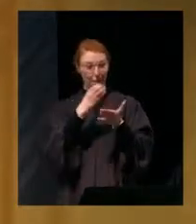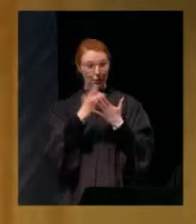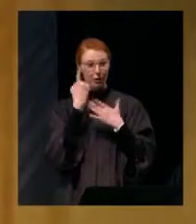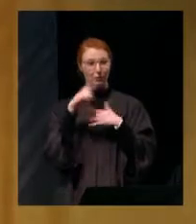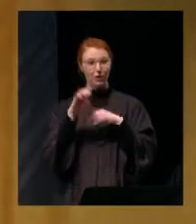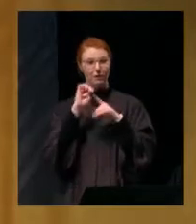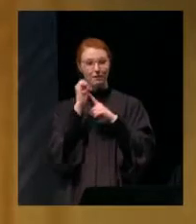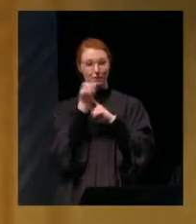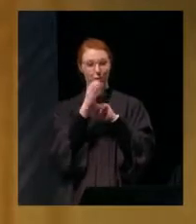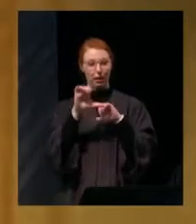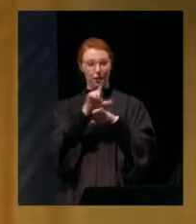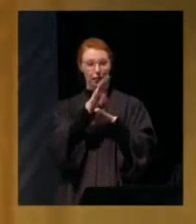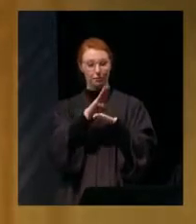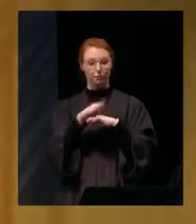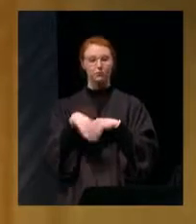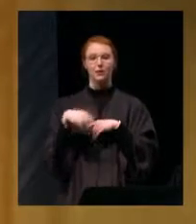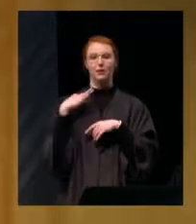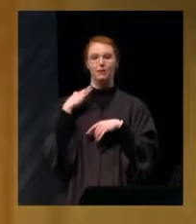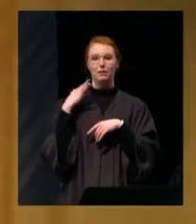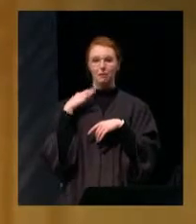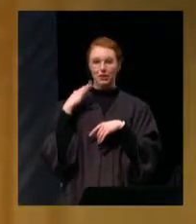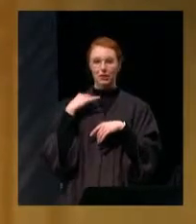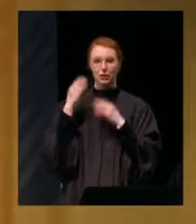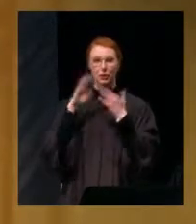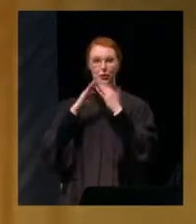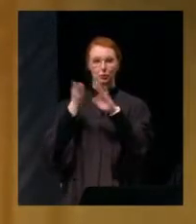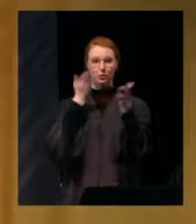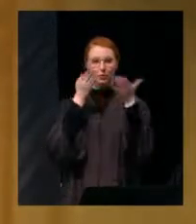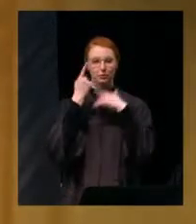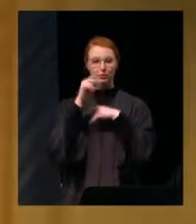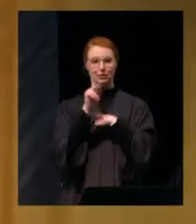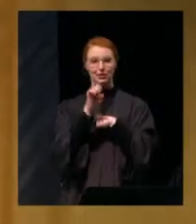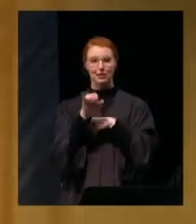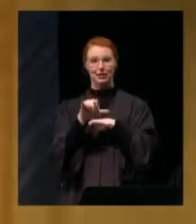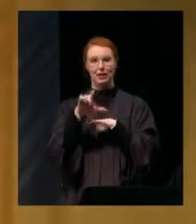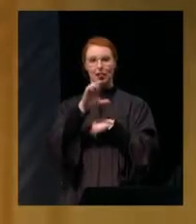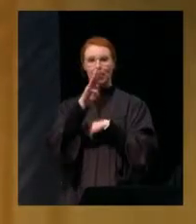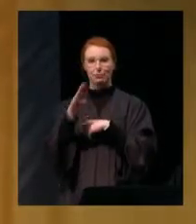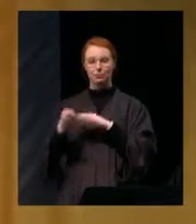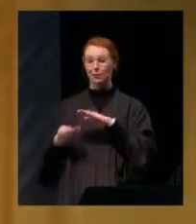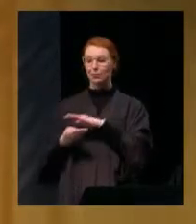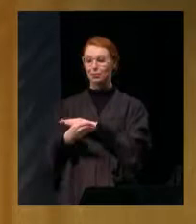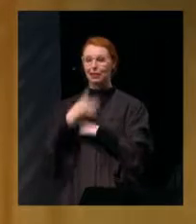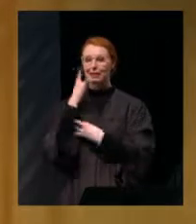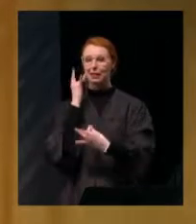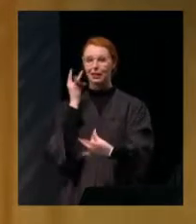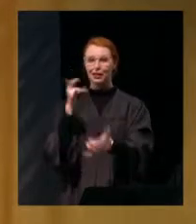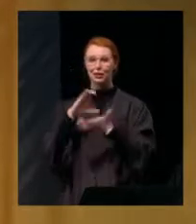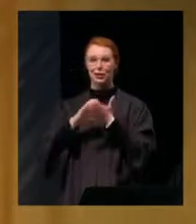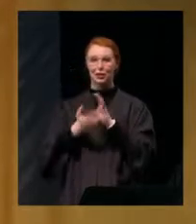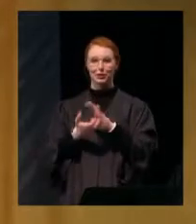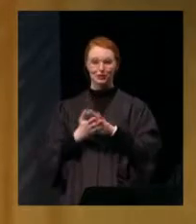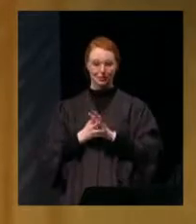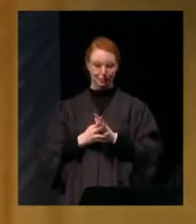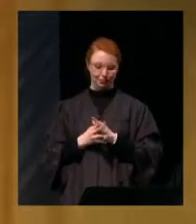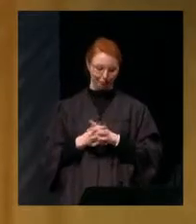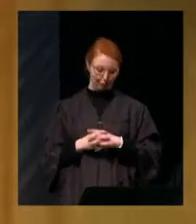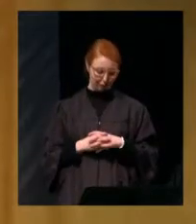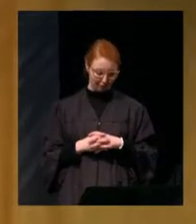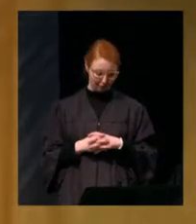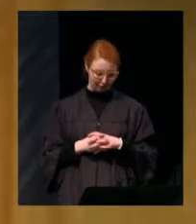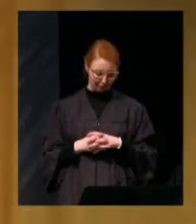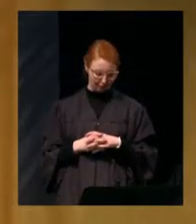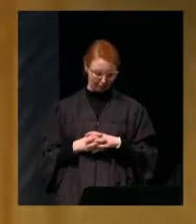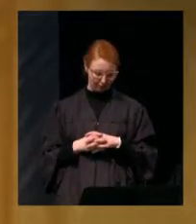Club, volunteering in community service for Key Club, and baking those delicious cookies in Cooking Club.